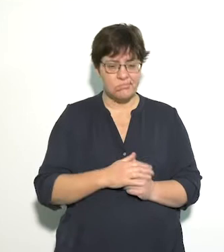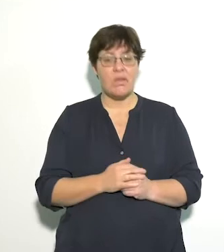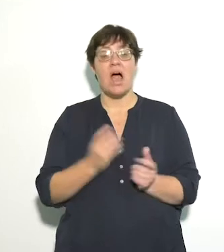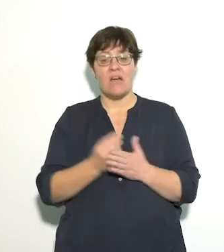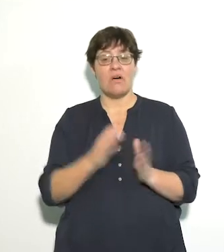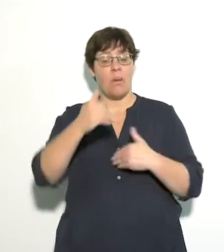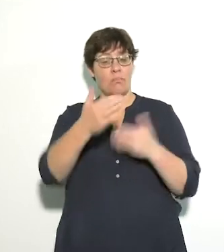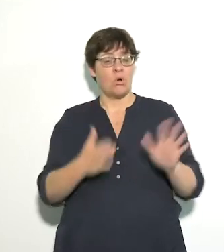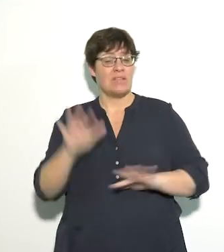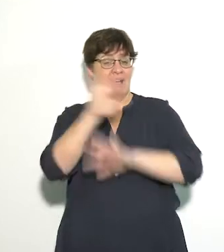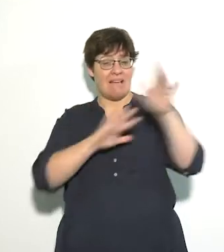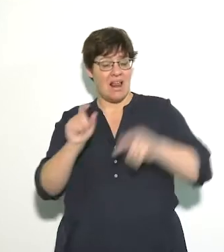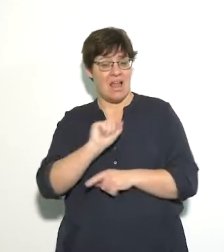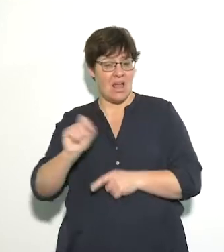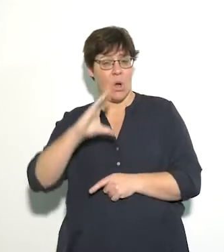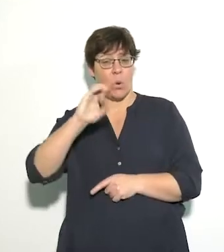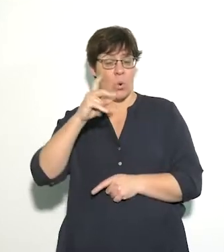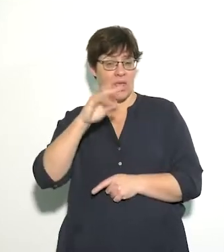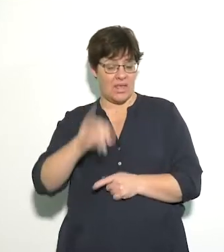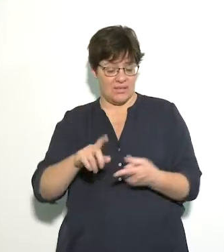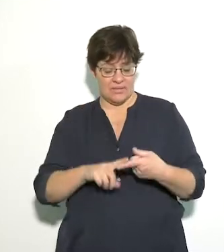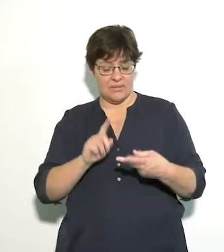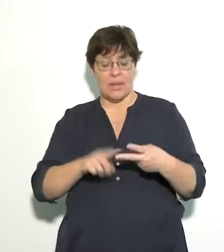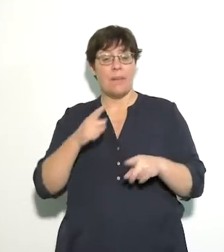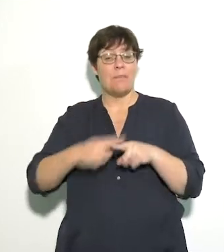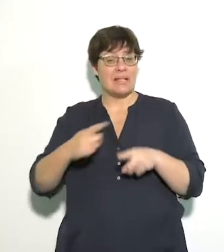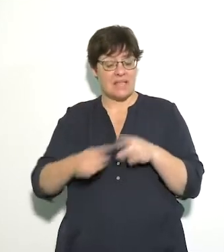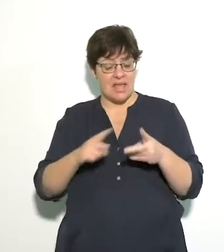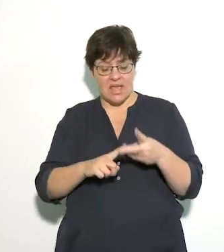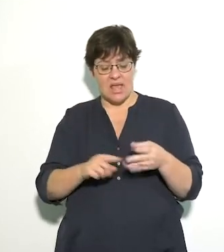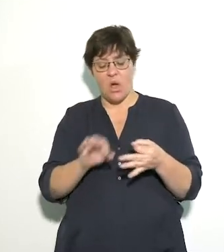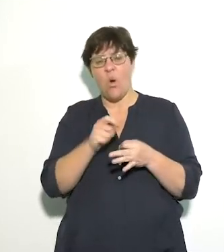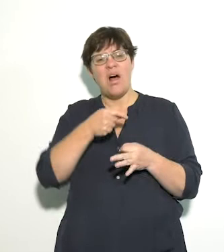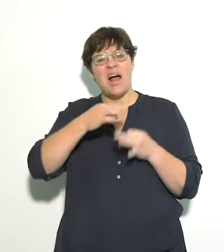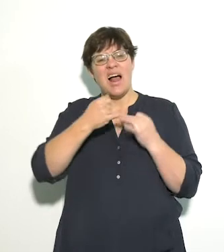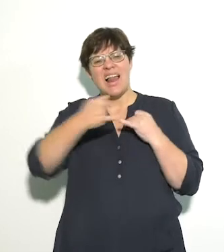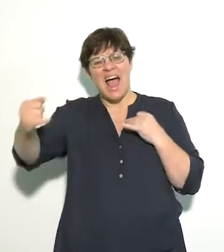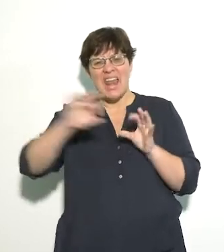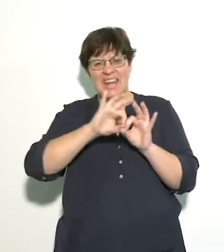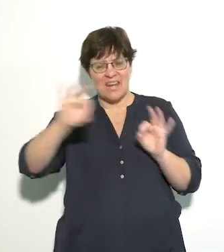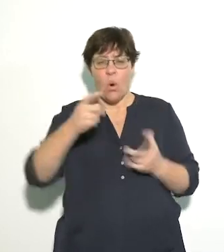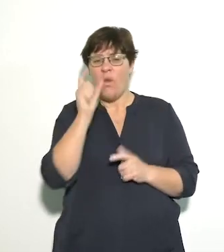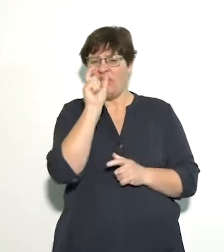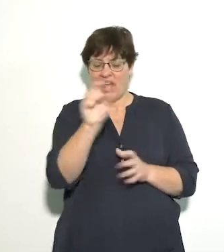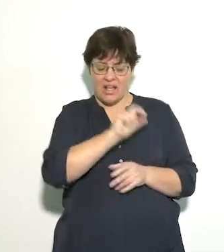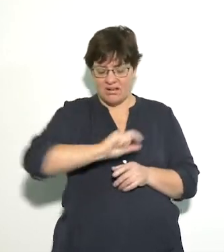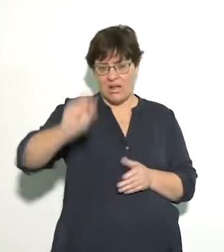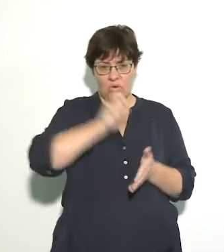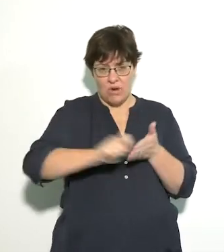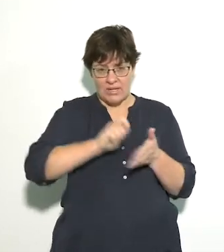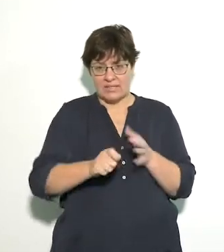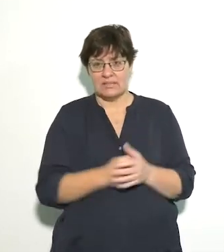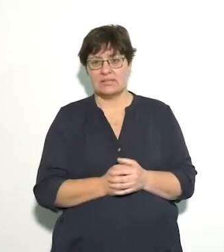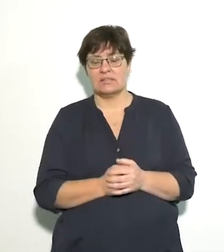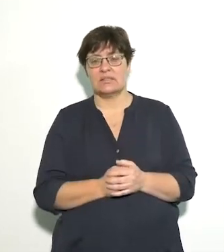a box of cookies, you will need a pencil, a fine liner or a Koki or something thick to write